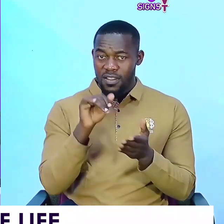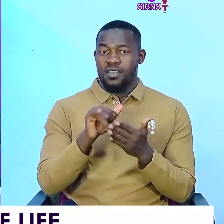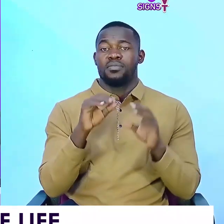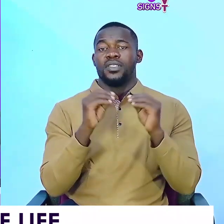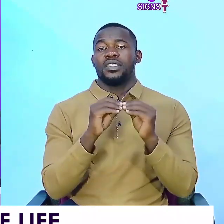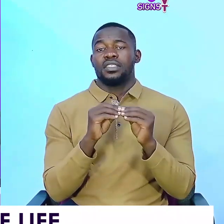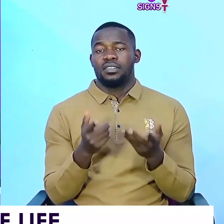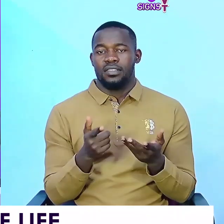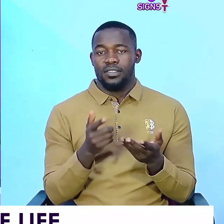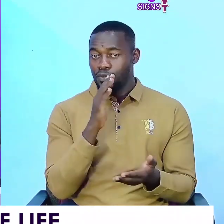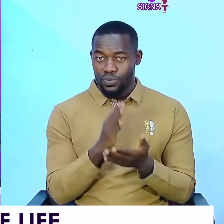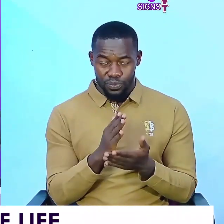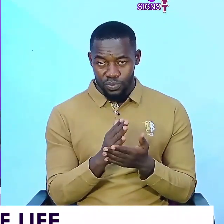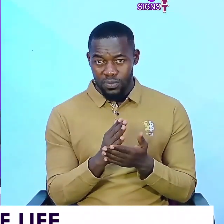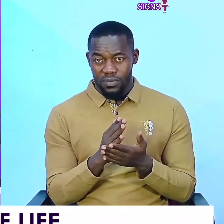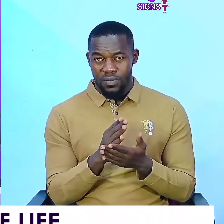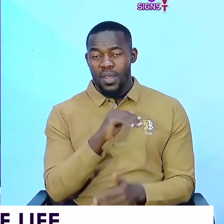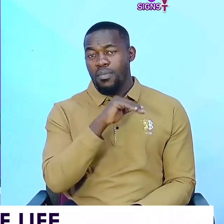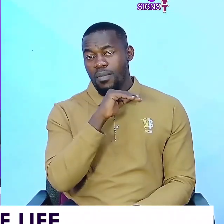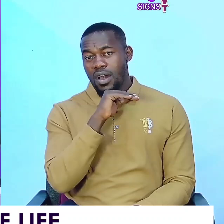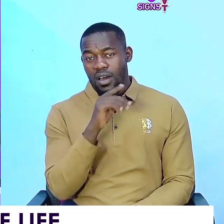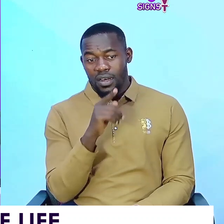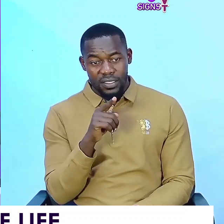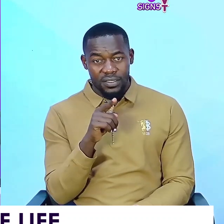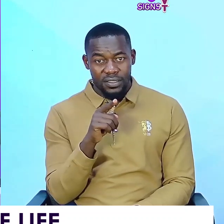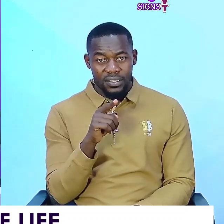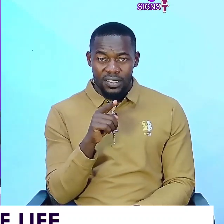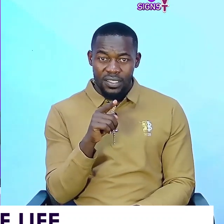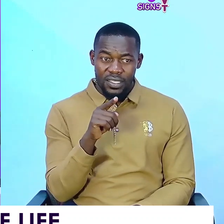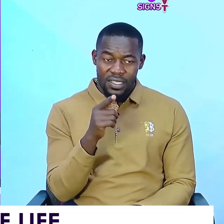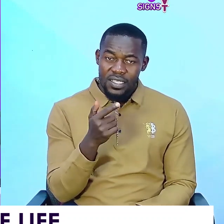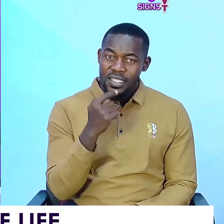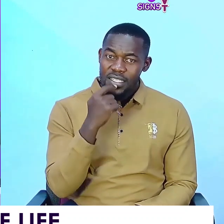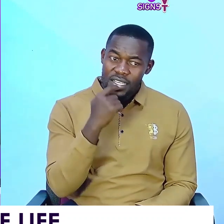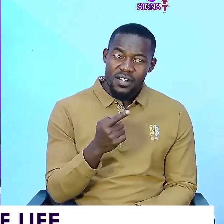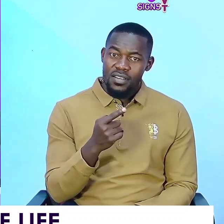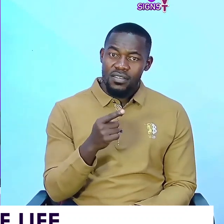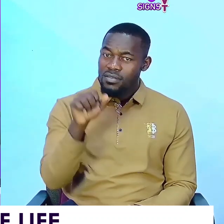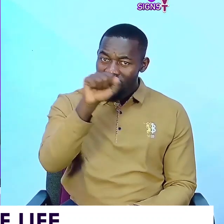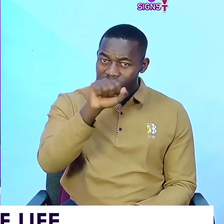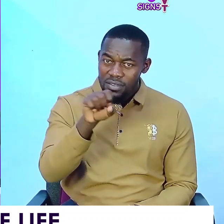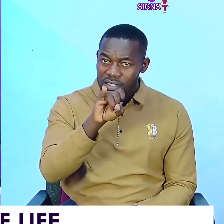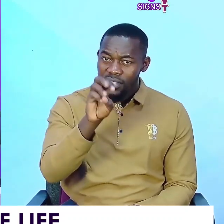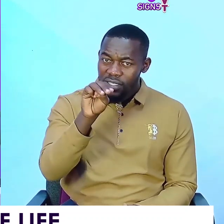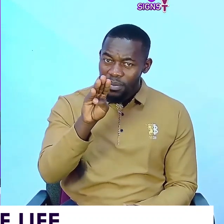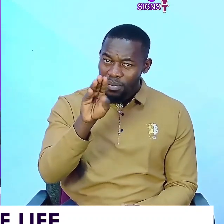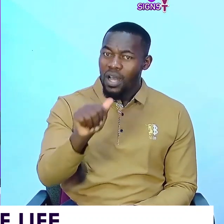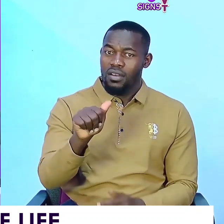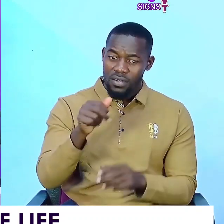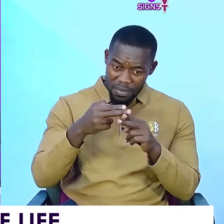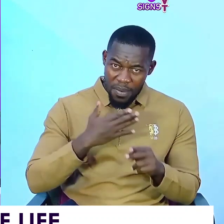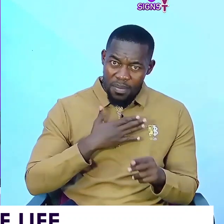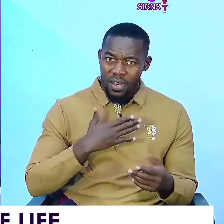And really, he called me by name, Simba, and that was the glue.